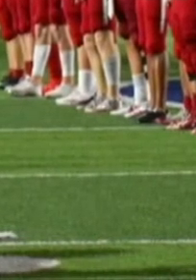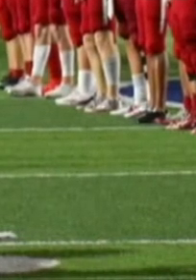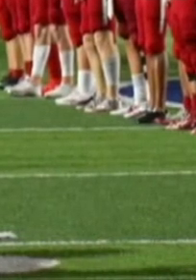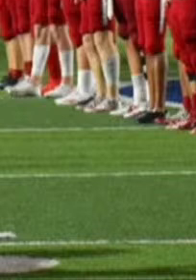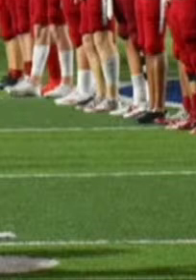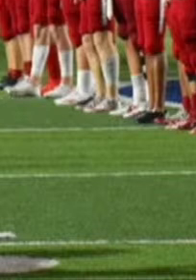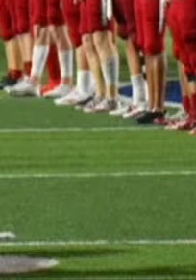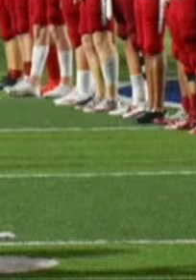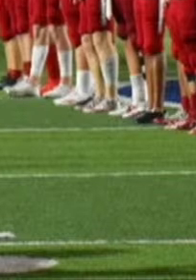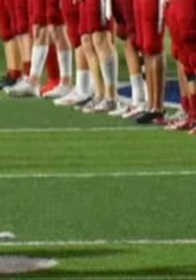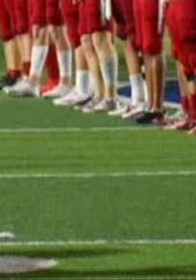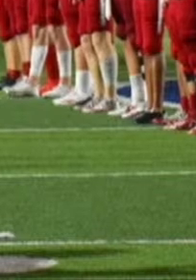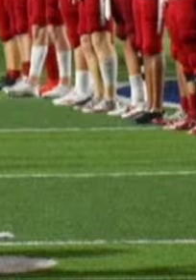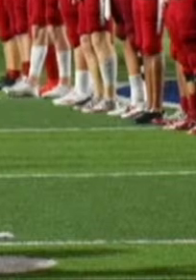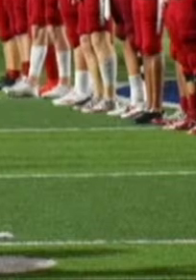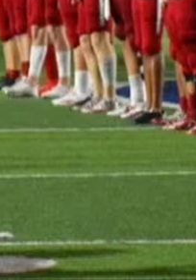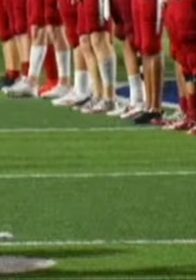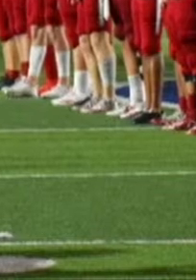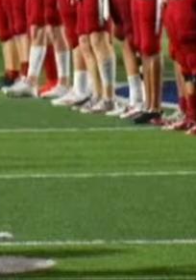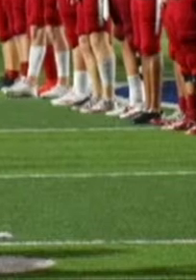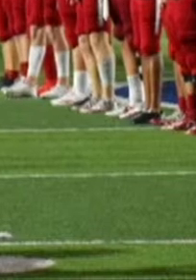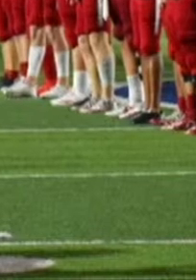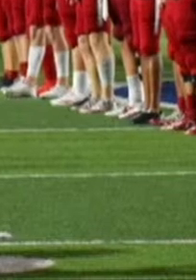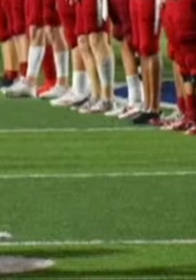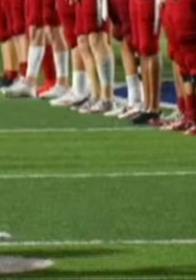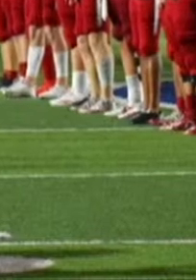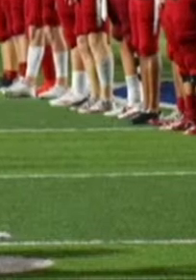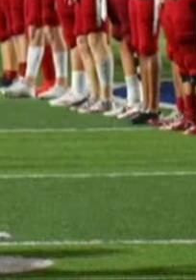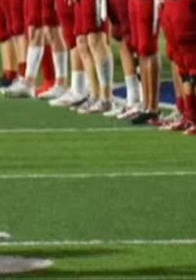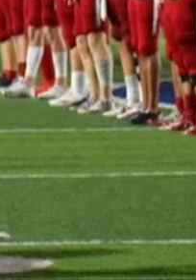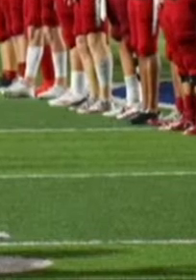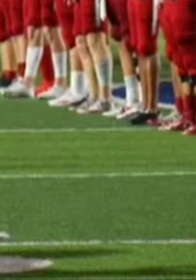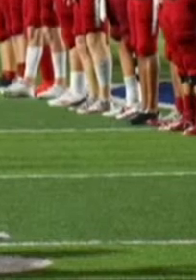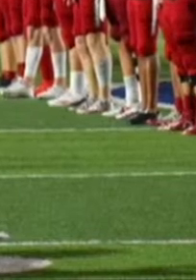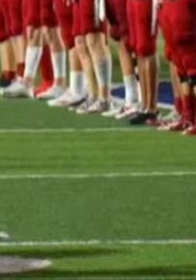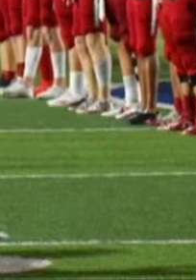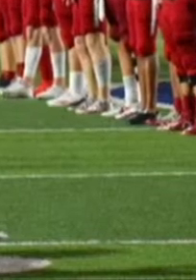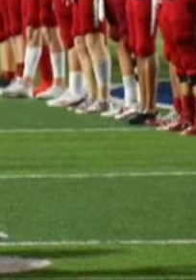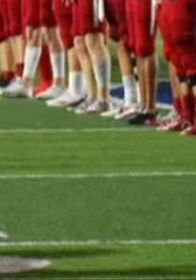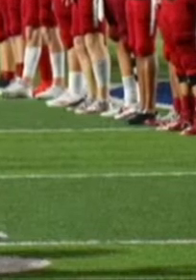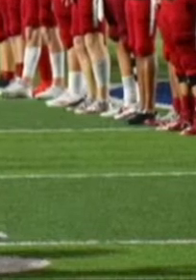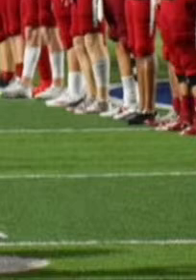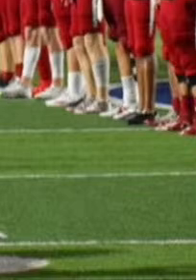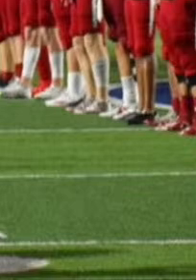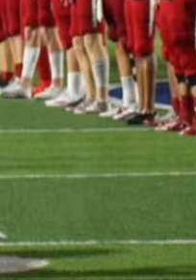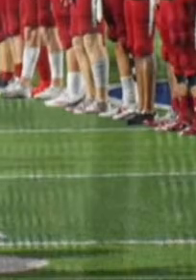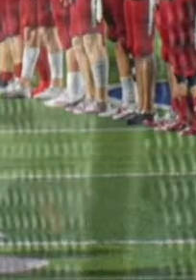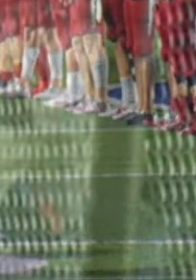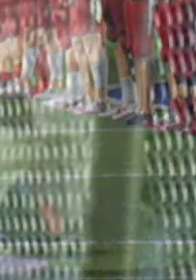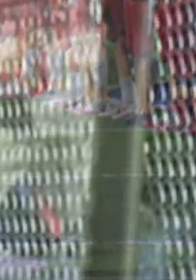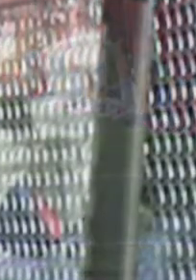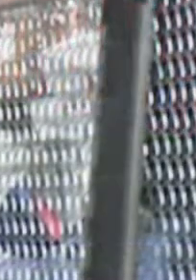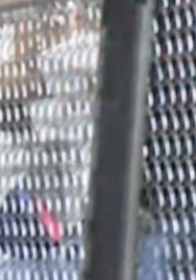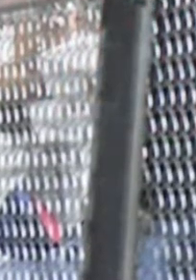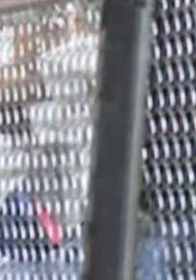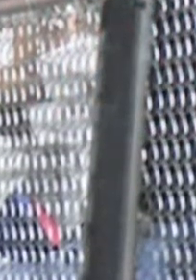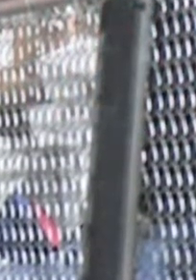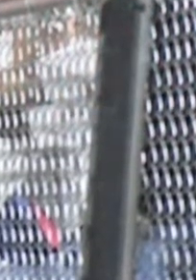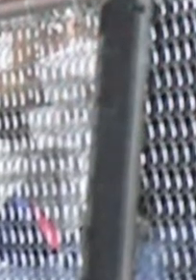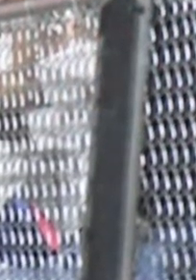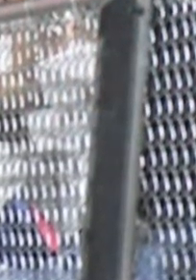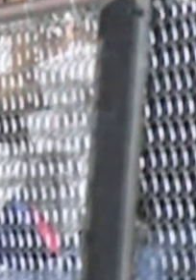This town will never change. People come and go, it's all the same. Speed the roads on a